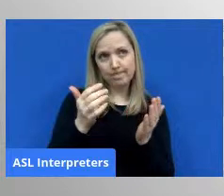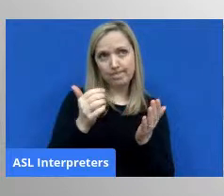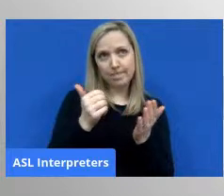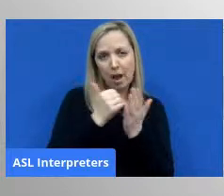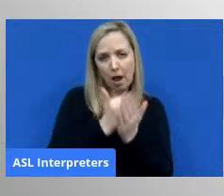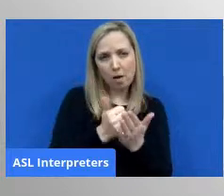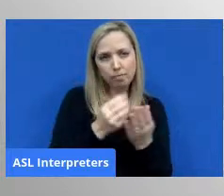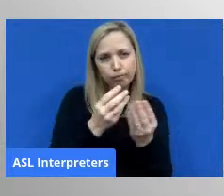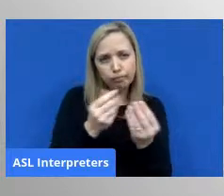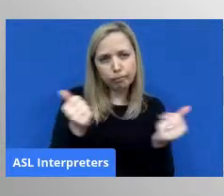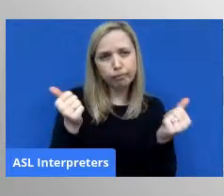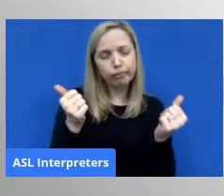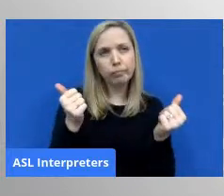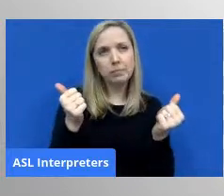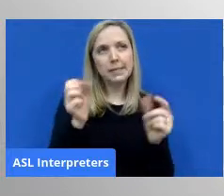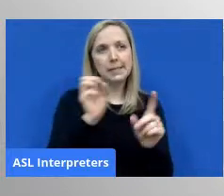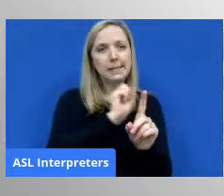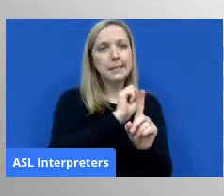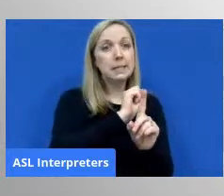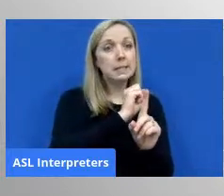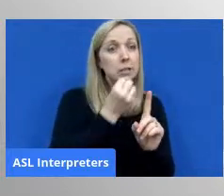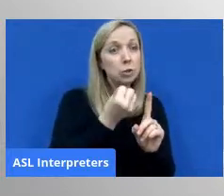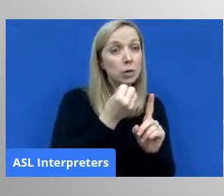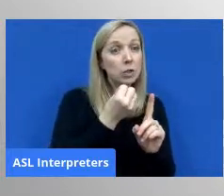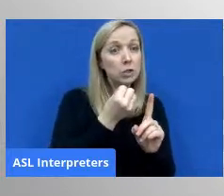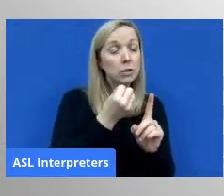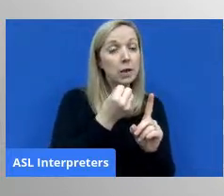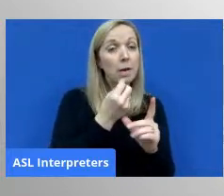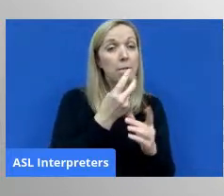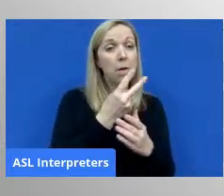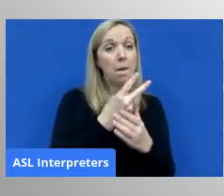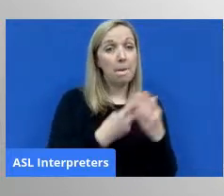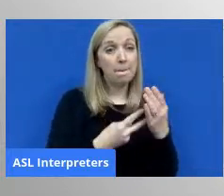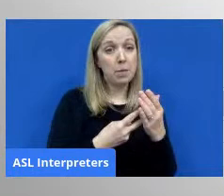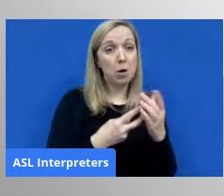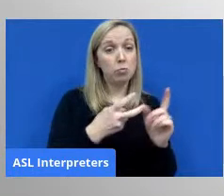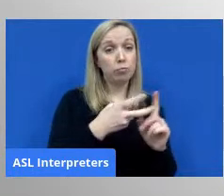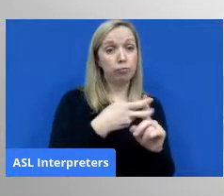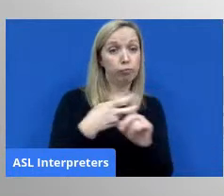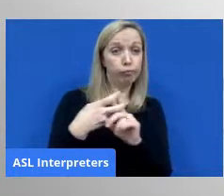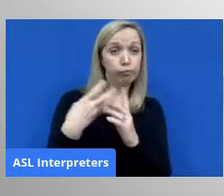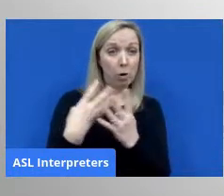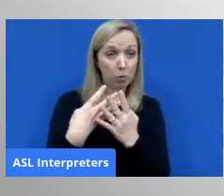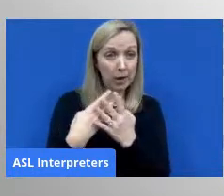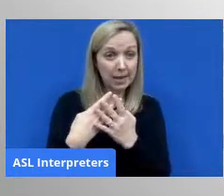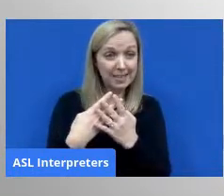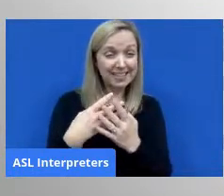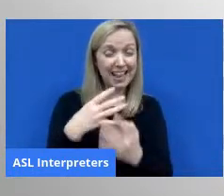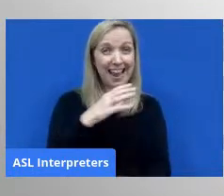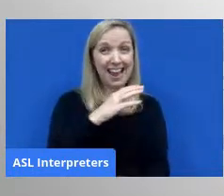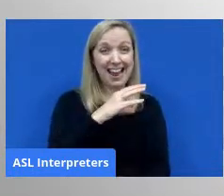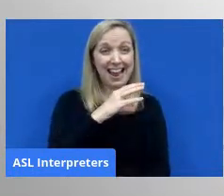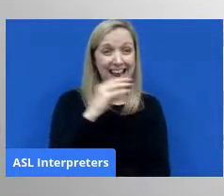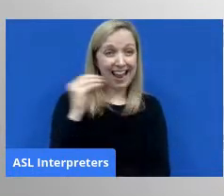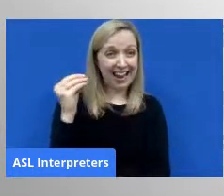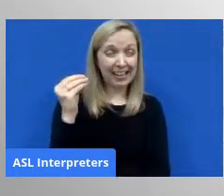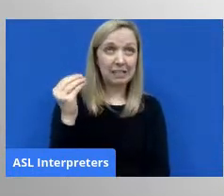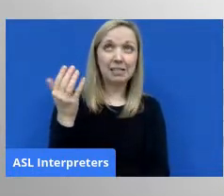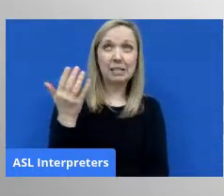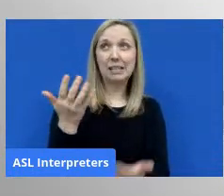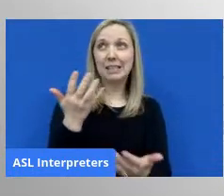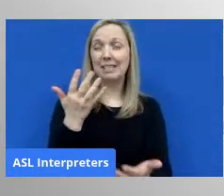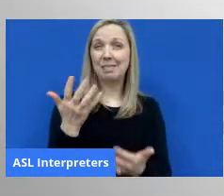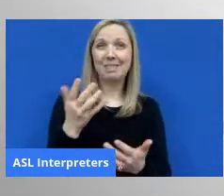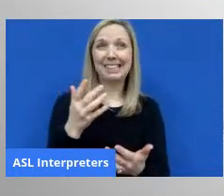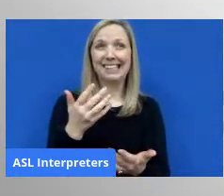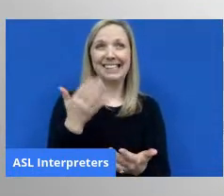the instances of arrest and also the for lack of a better word, I